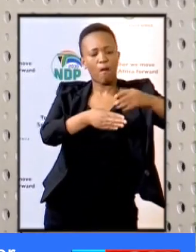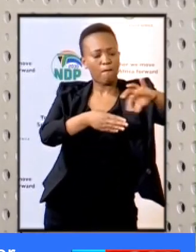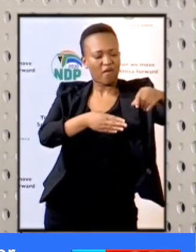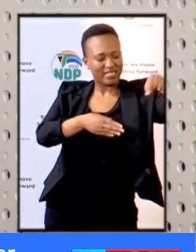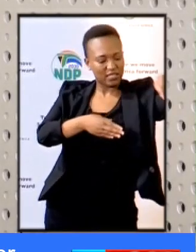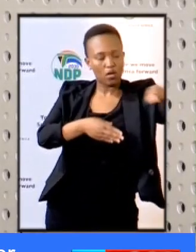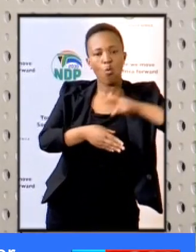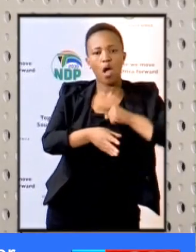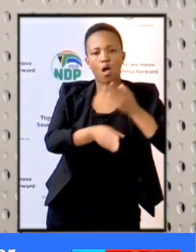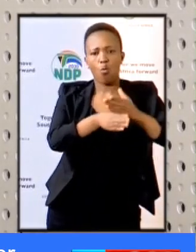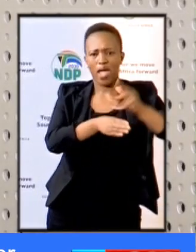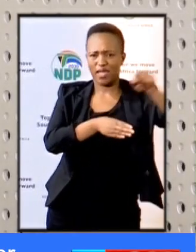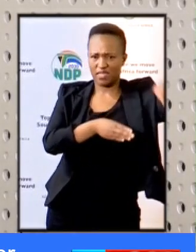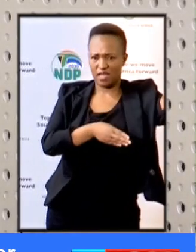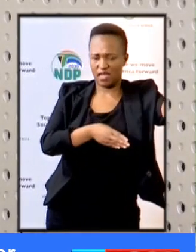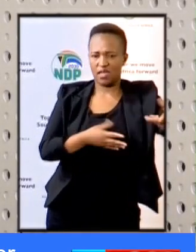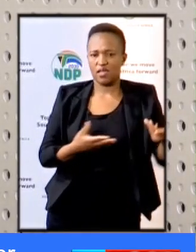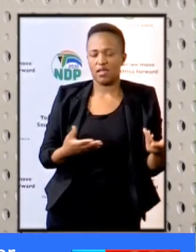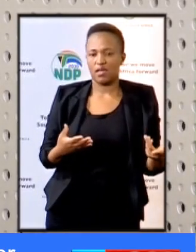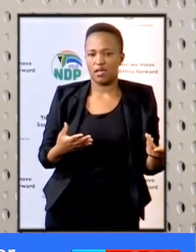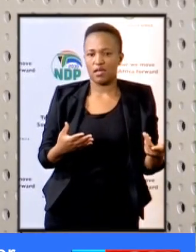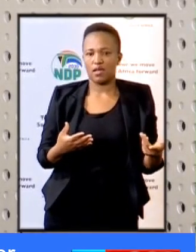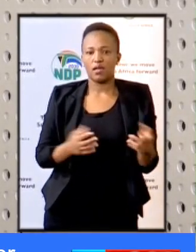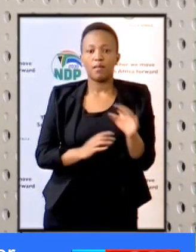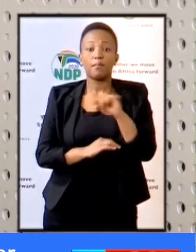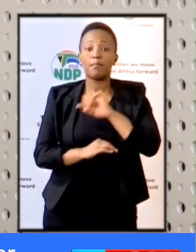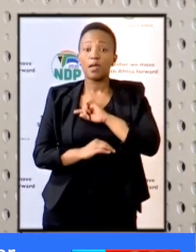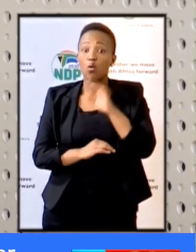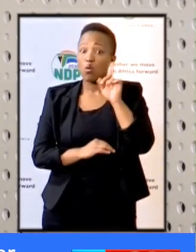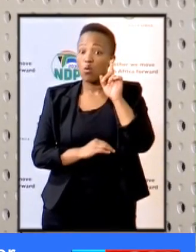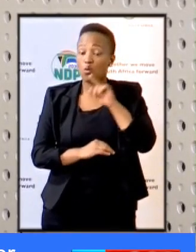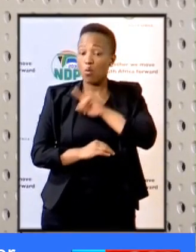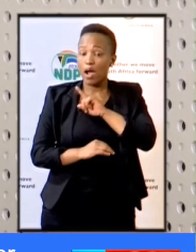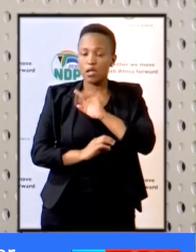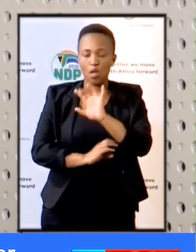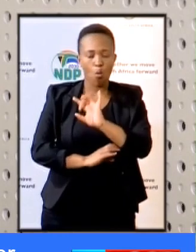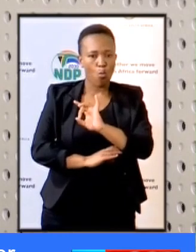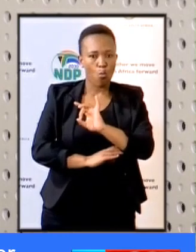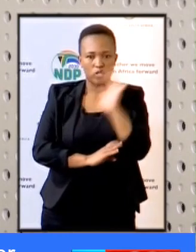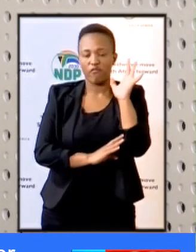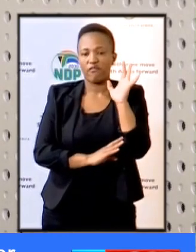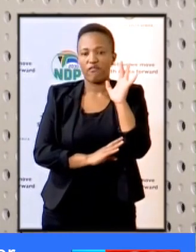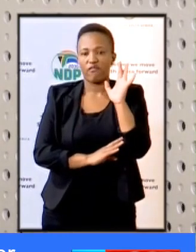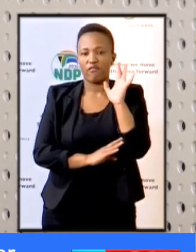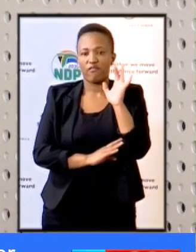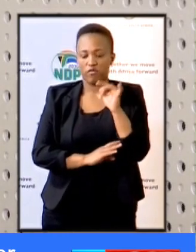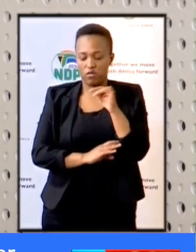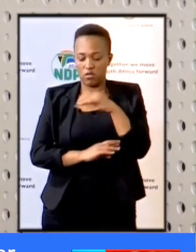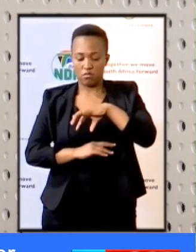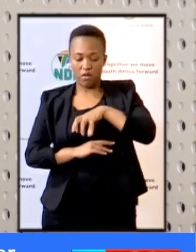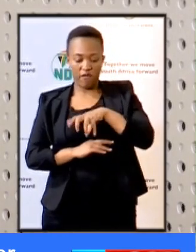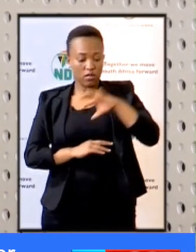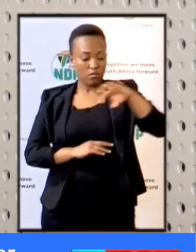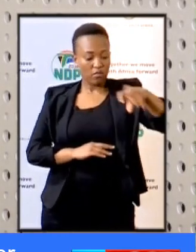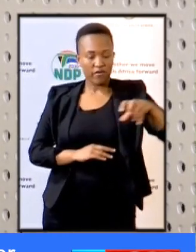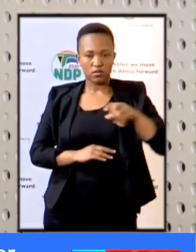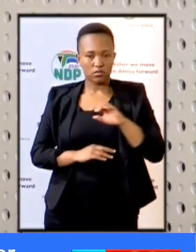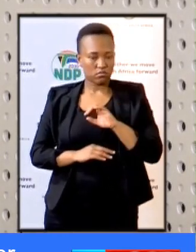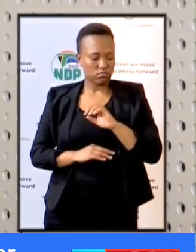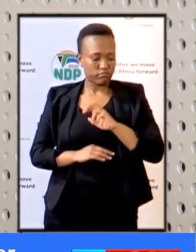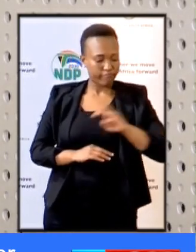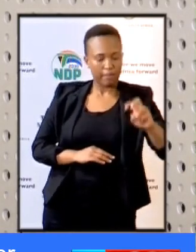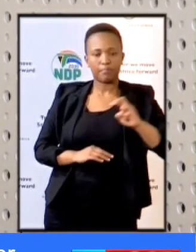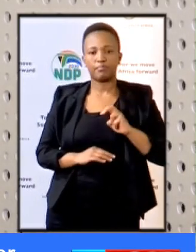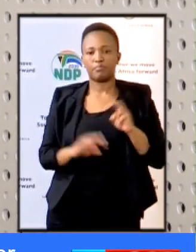province, first of all, there'll be a once-off allowance that will be made to all